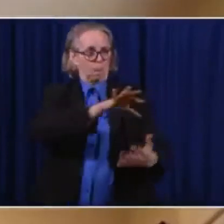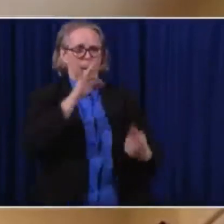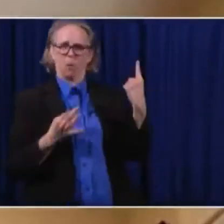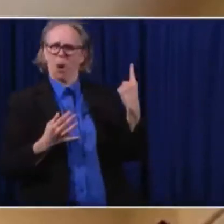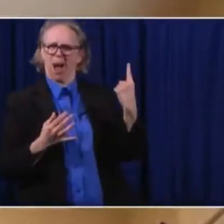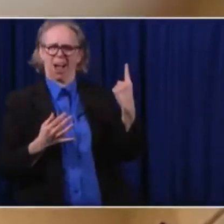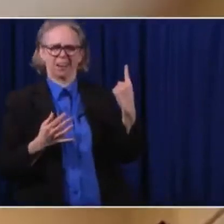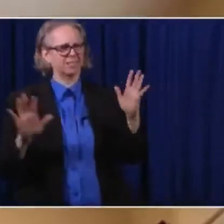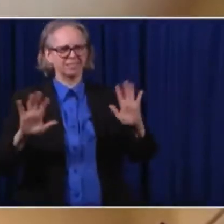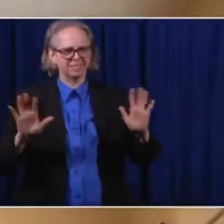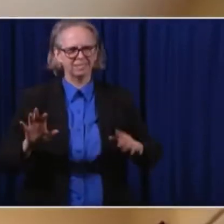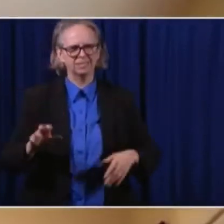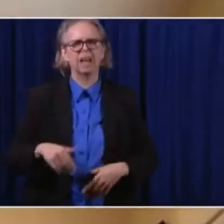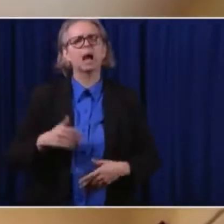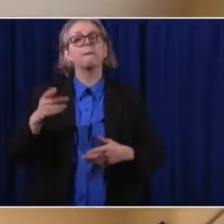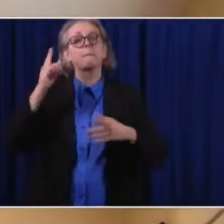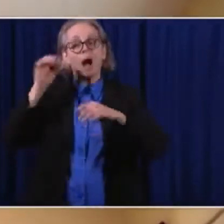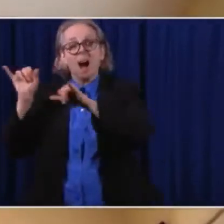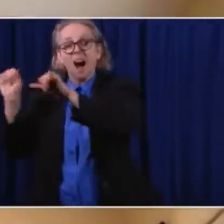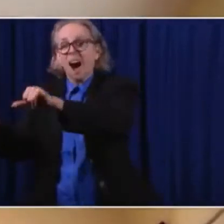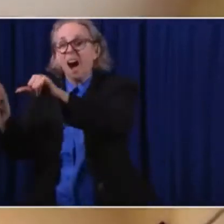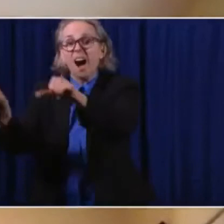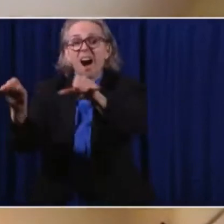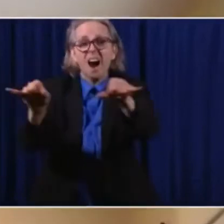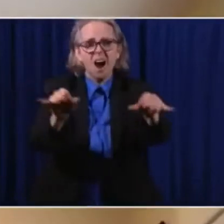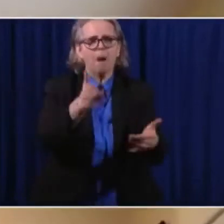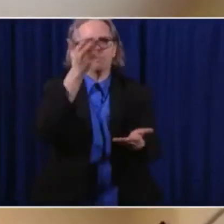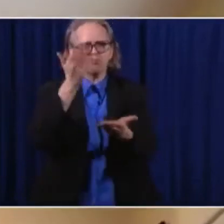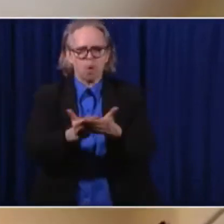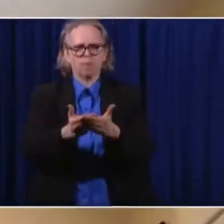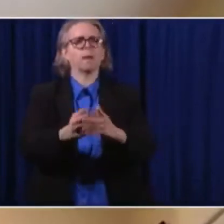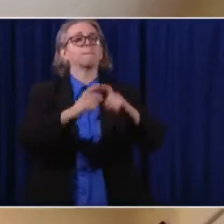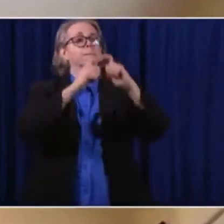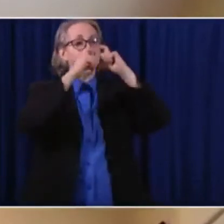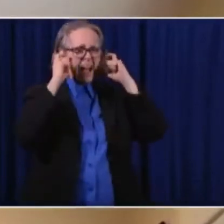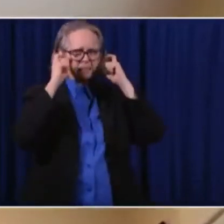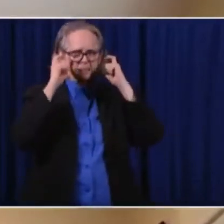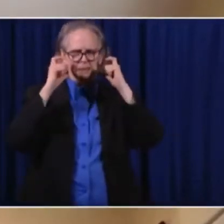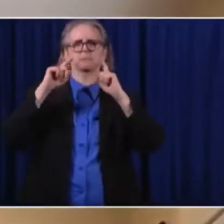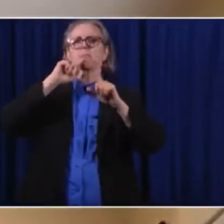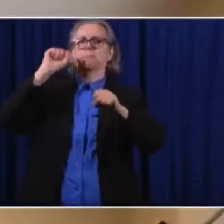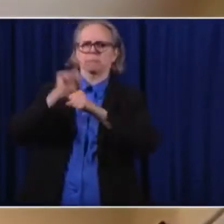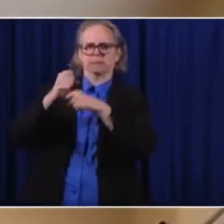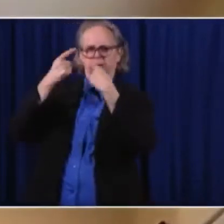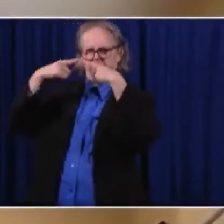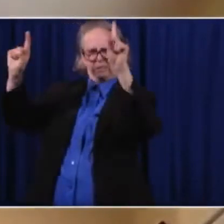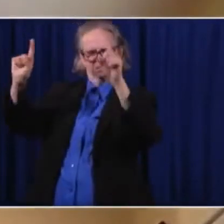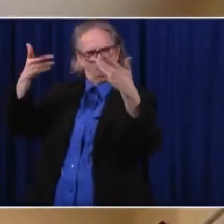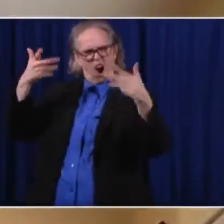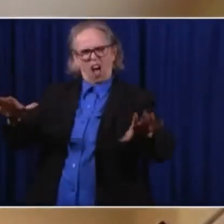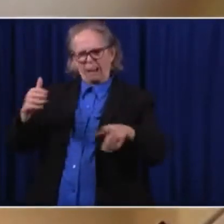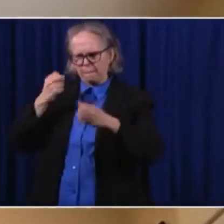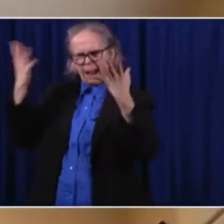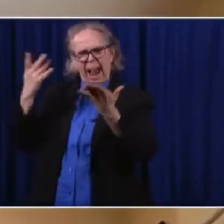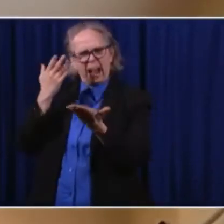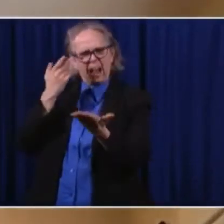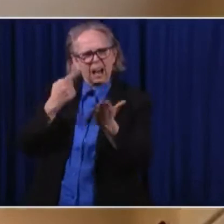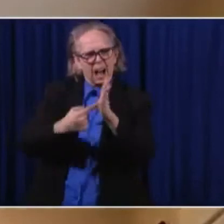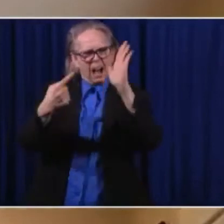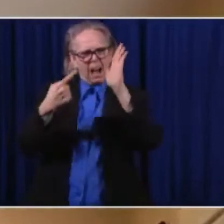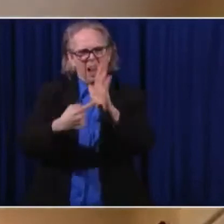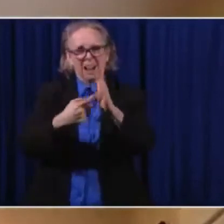in reducing the transmission of this virus. It is incontrovertible that staying apart from one another reduces